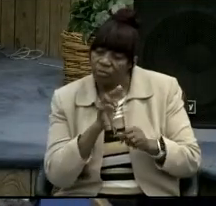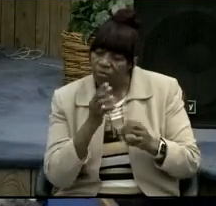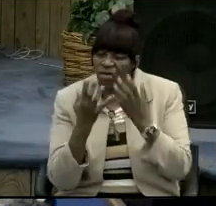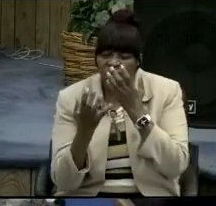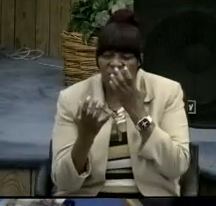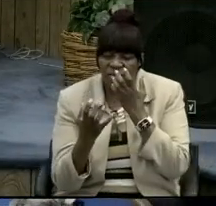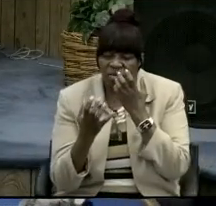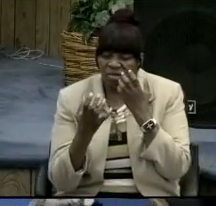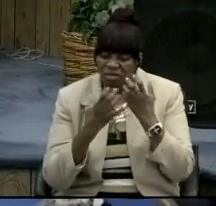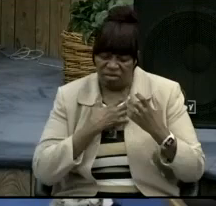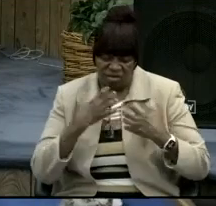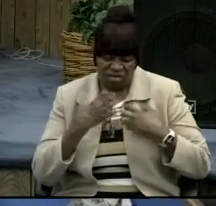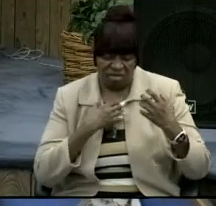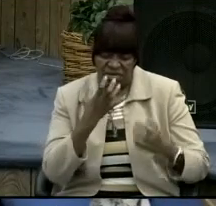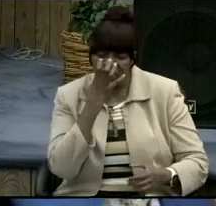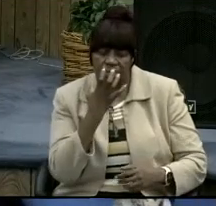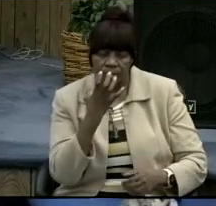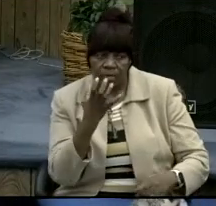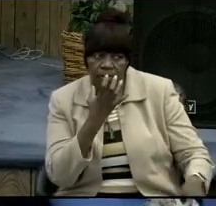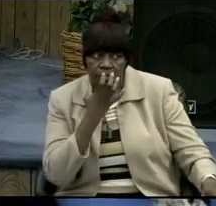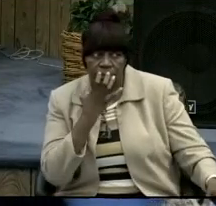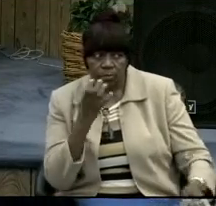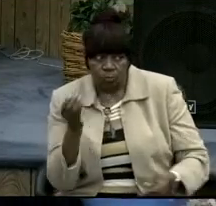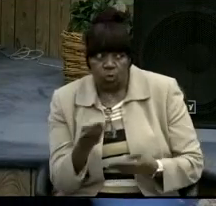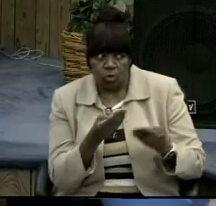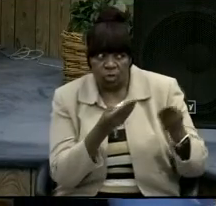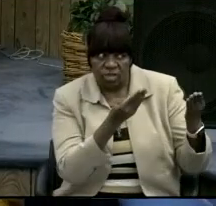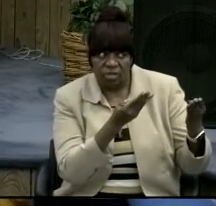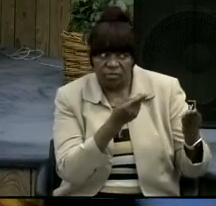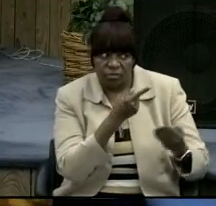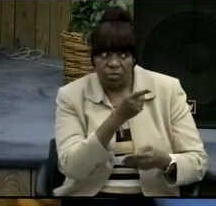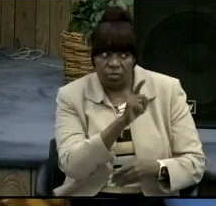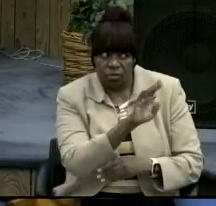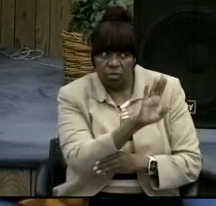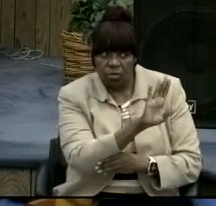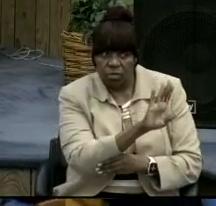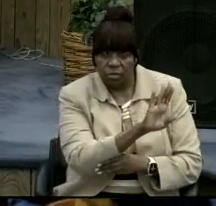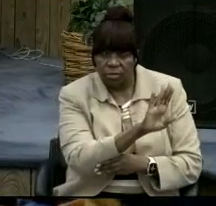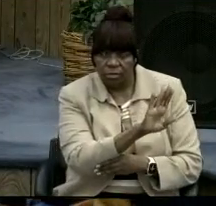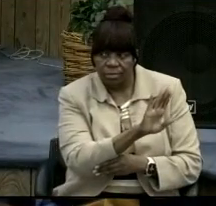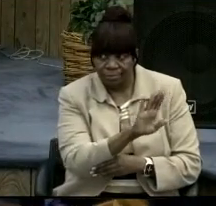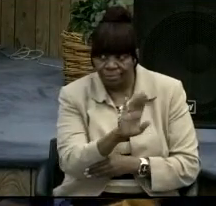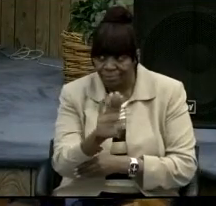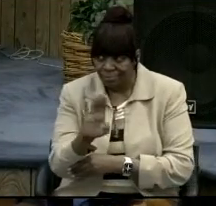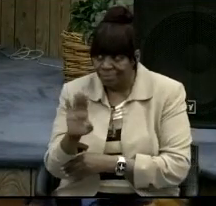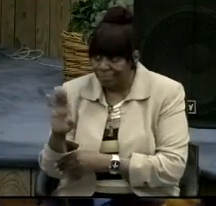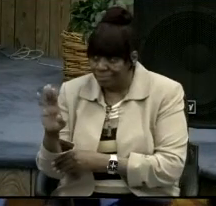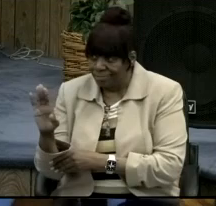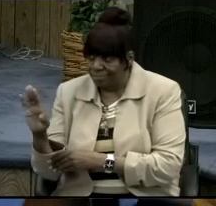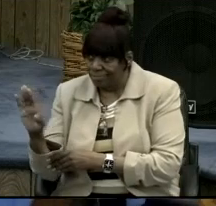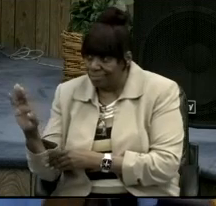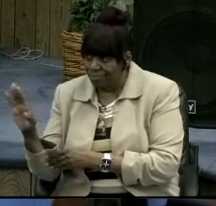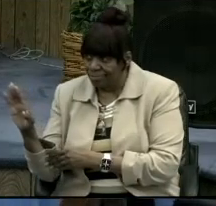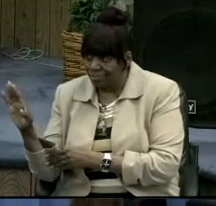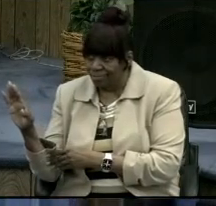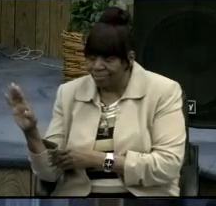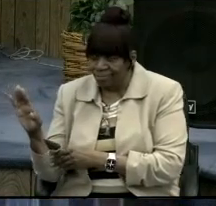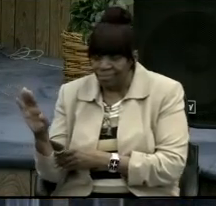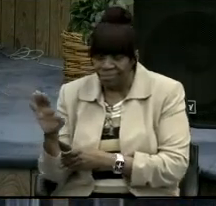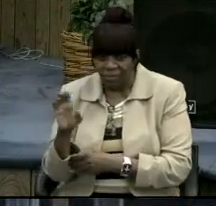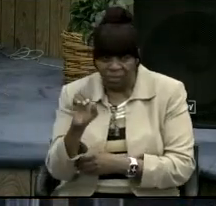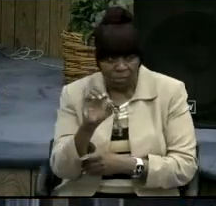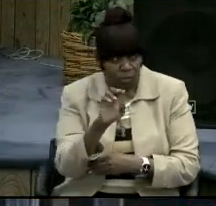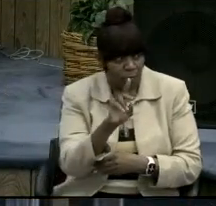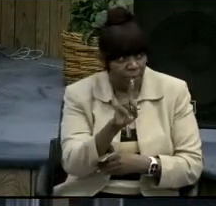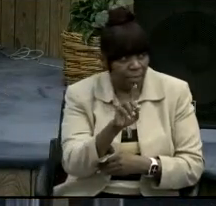hacking and coughing, we're going to come put one on your face. Amen. Amen. Amen. I think I'm good. My